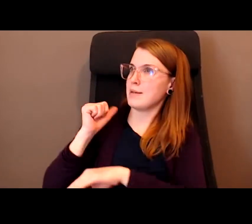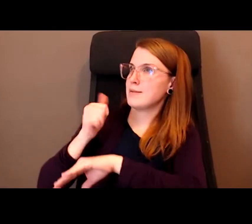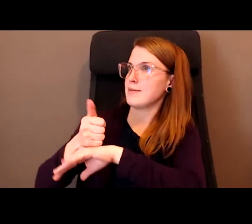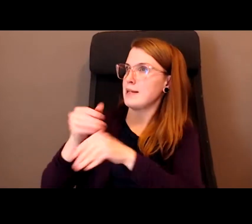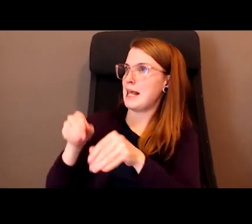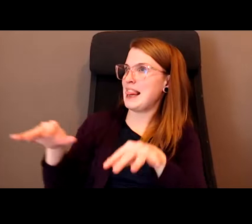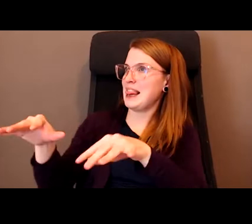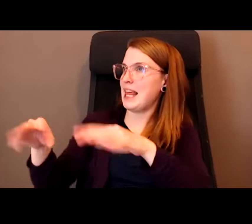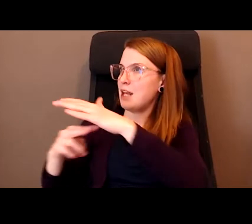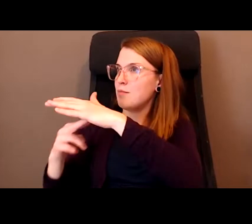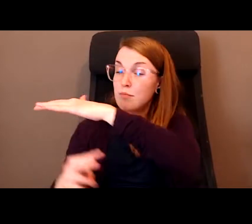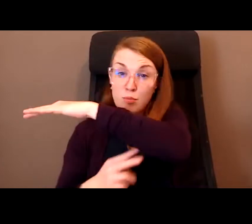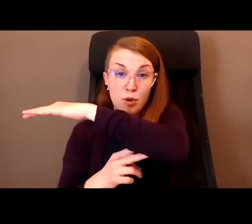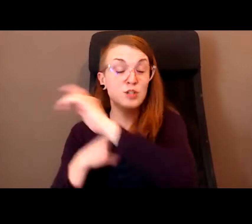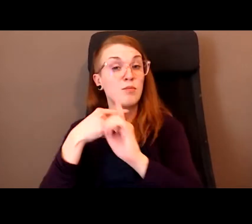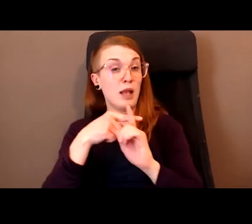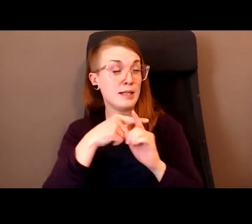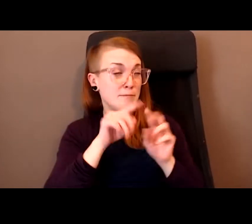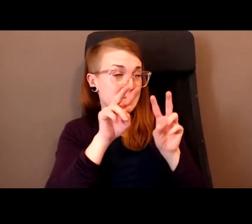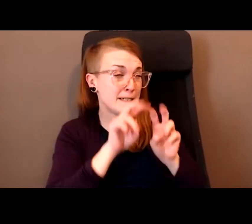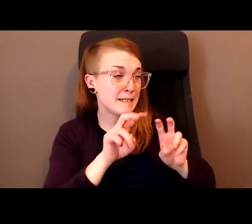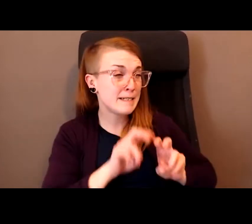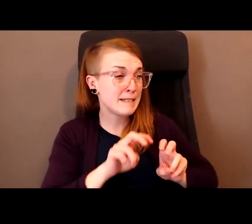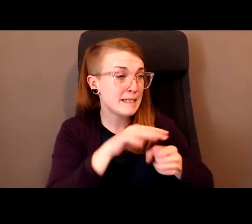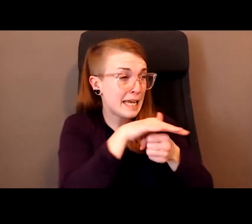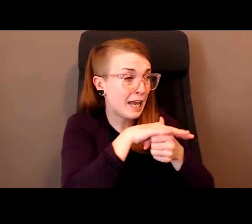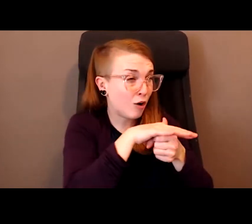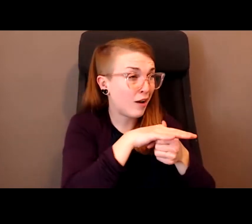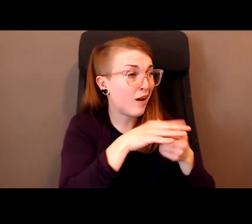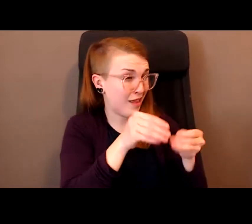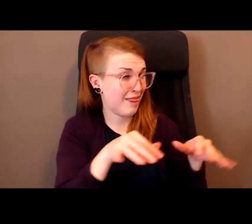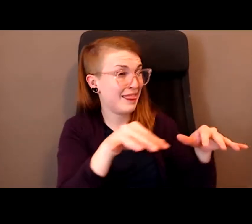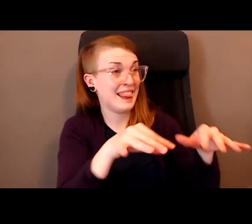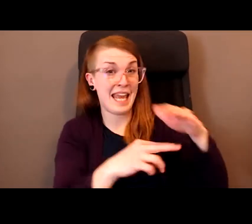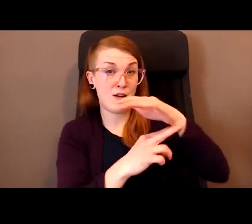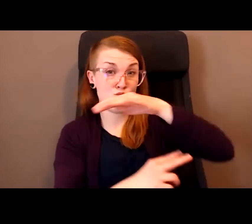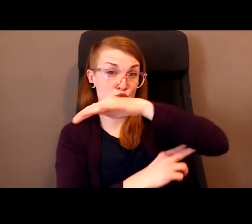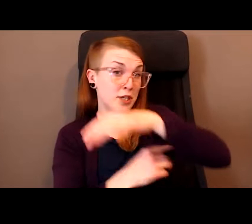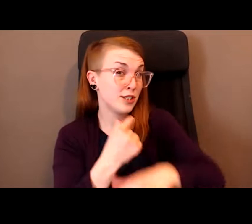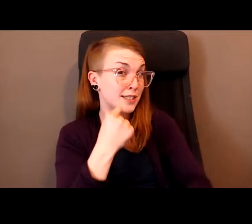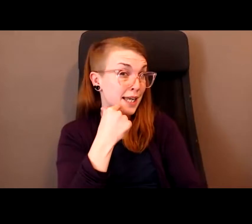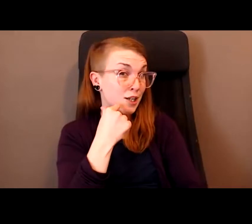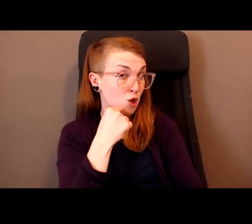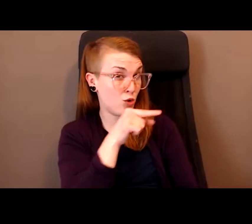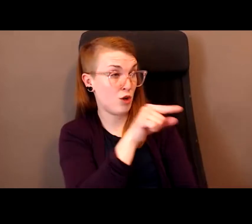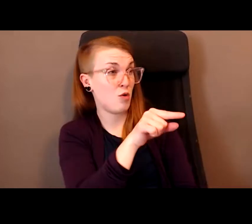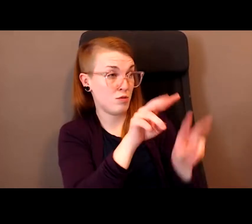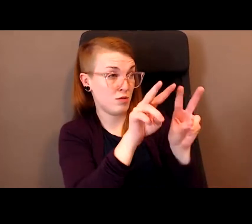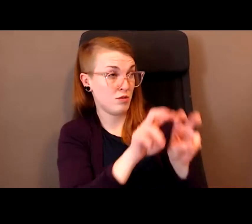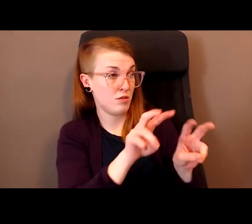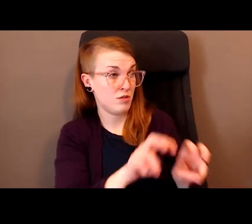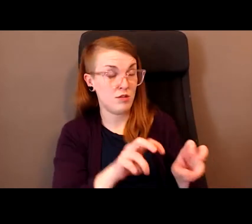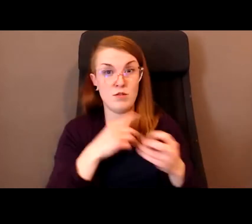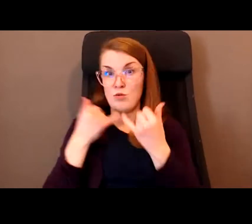precedents such as the Phil Harburger land bridge in San Antonio and the under construction